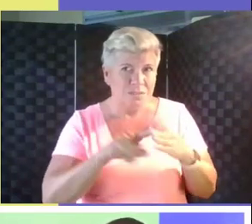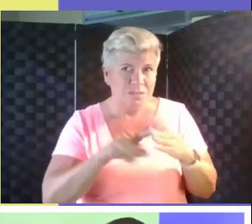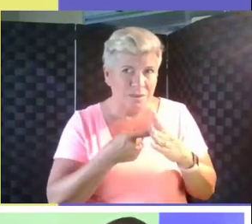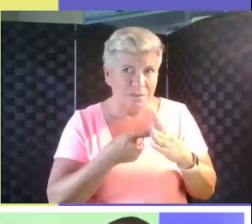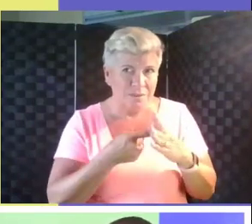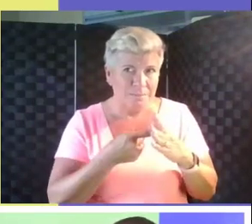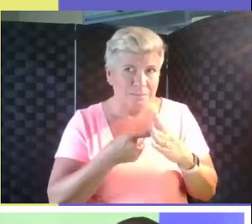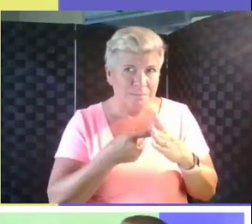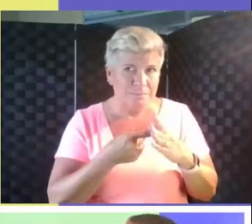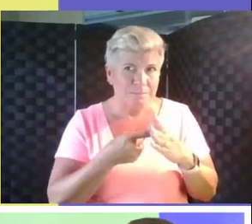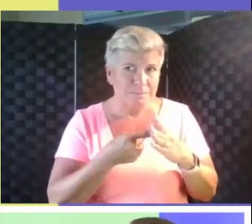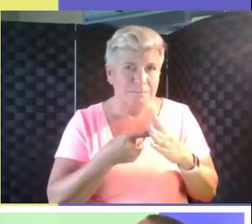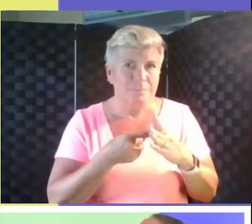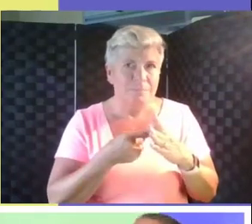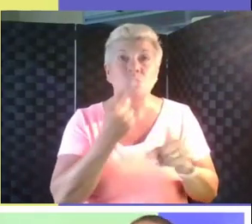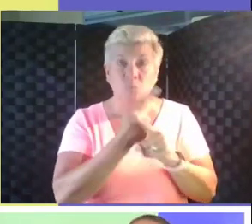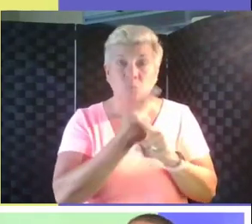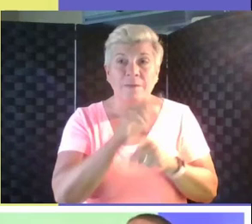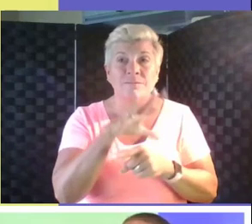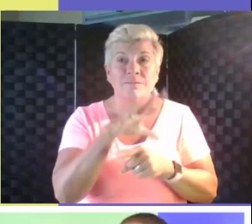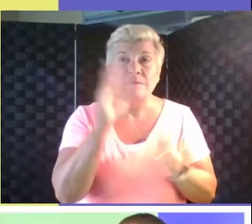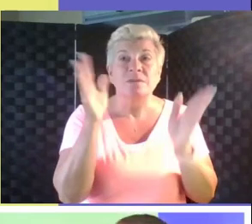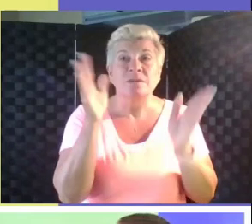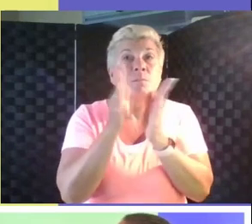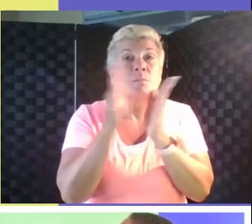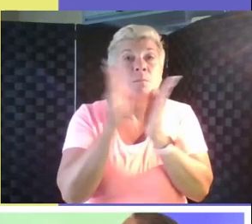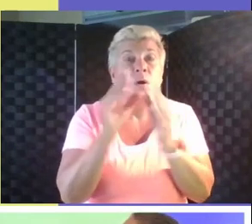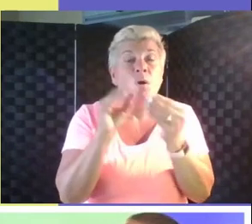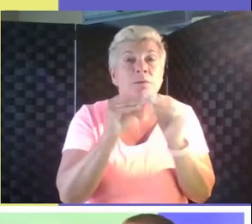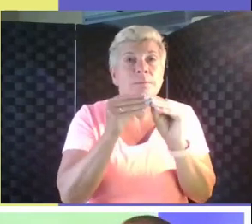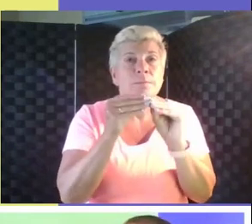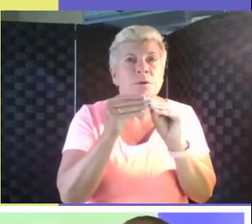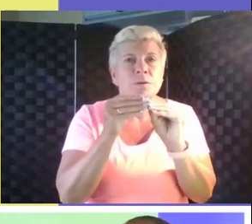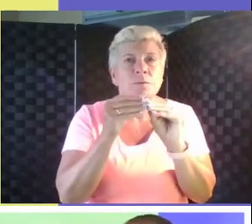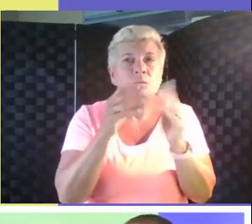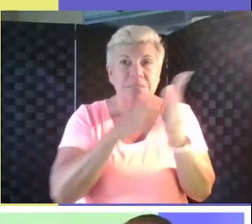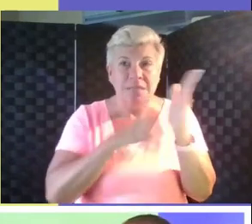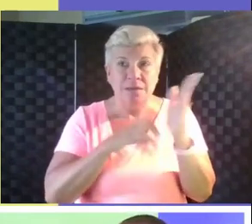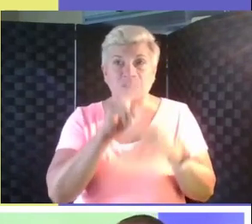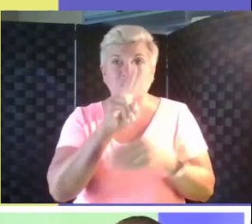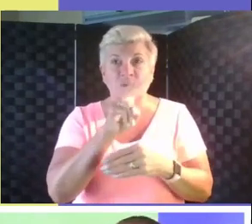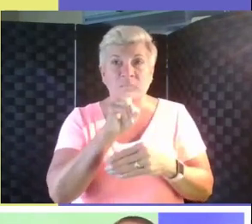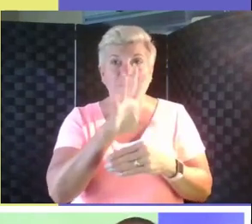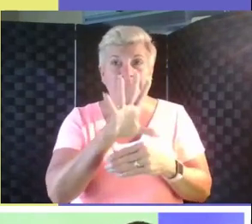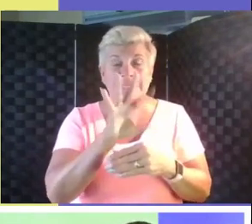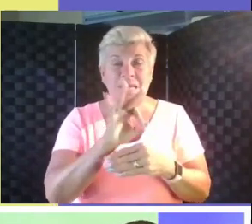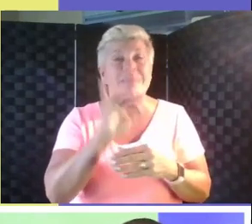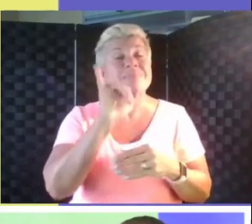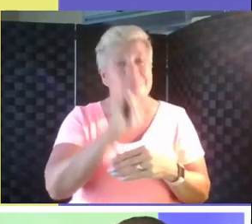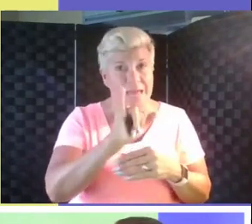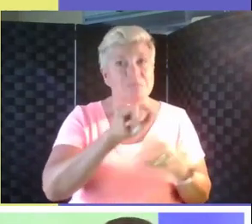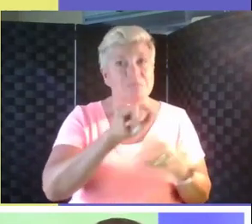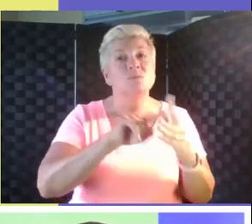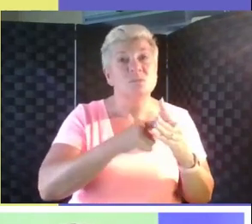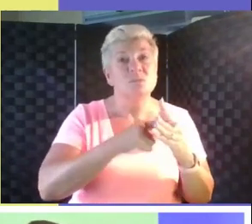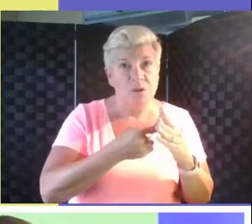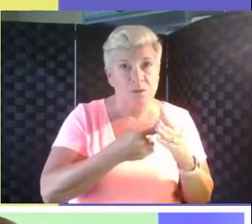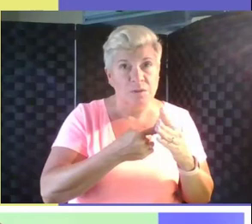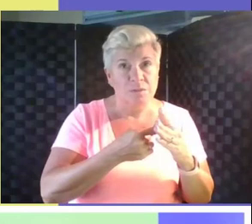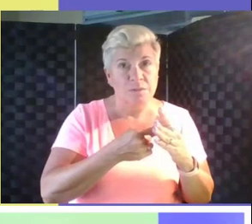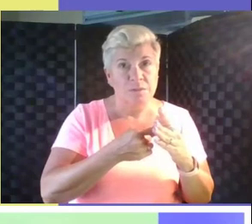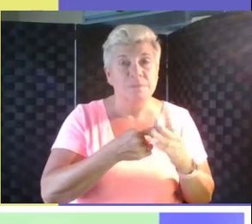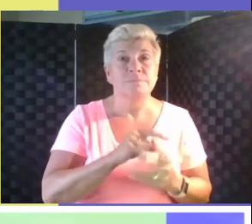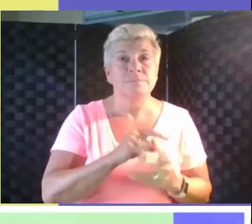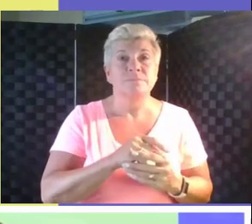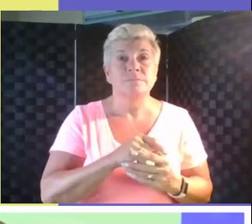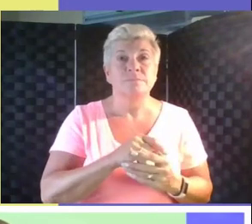start? Right, you're going to find that smaller number. What we're taking away is 259. So that's where we're going to start our